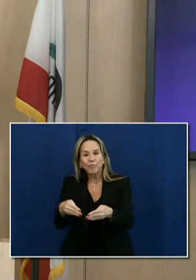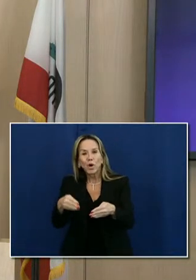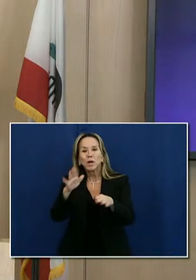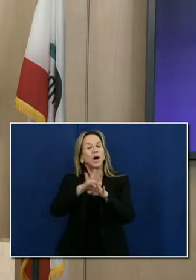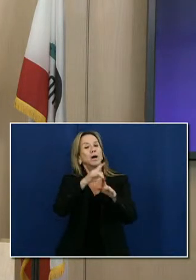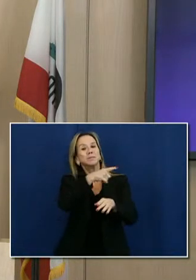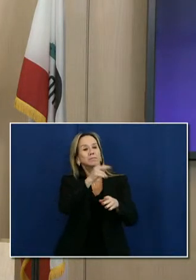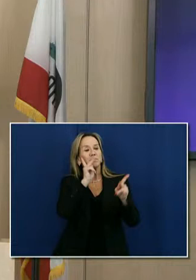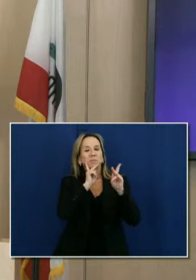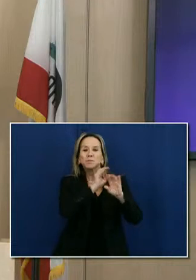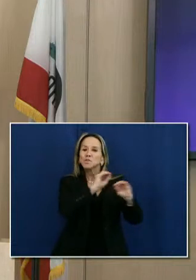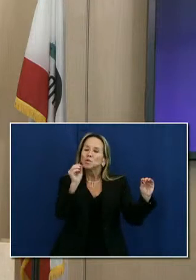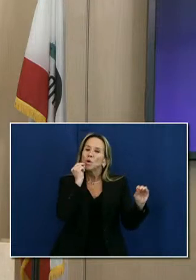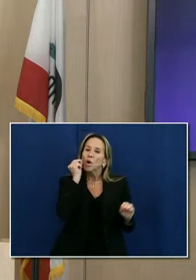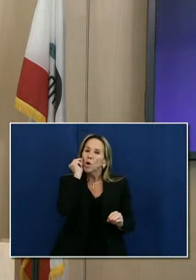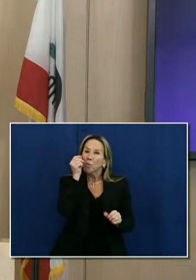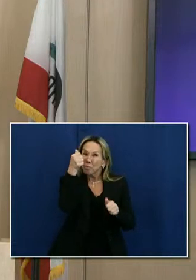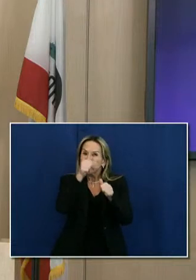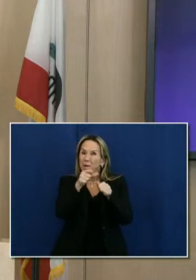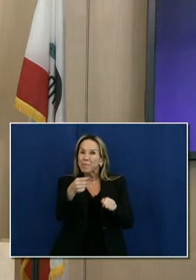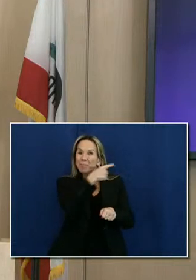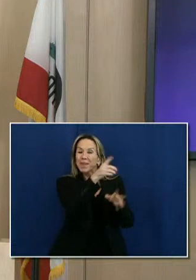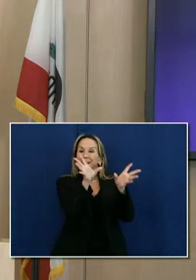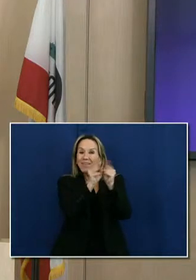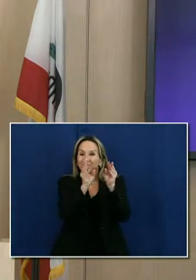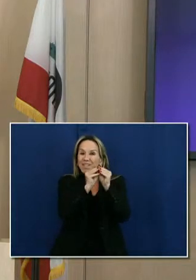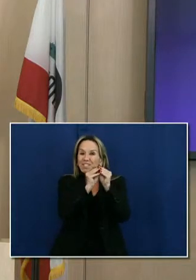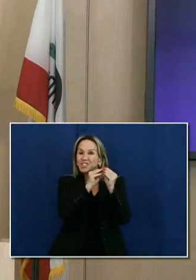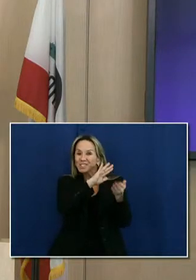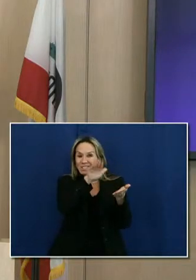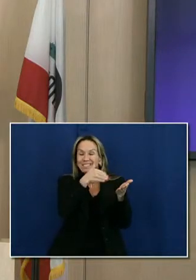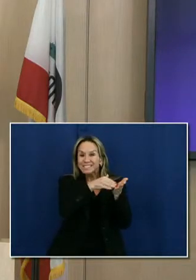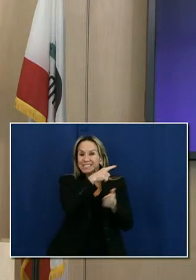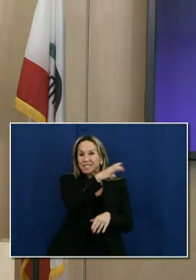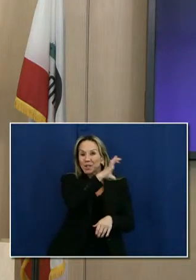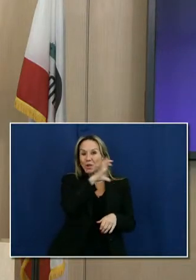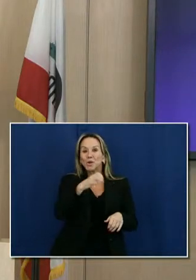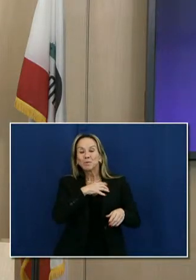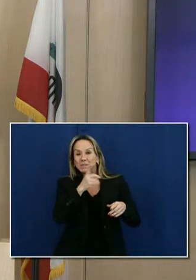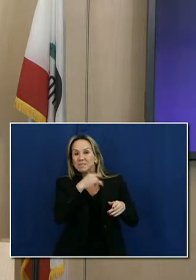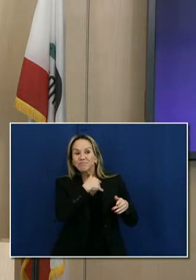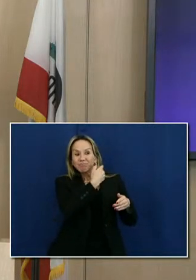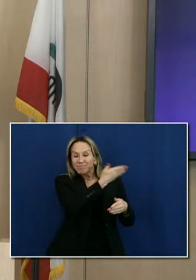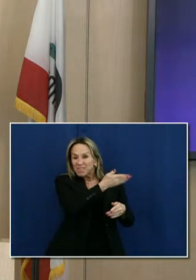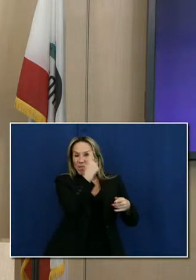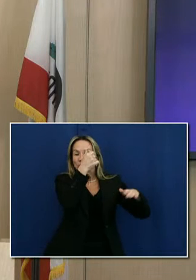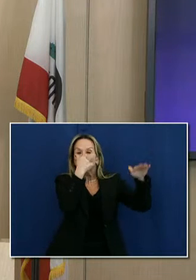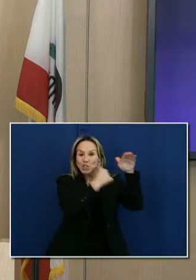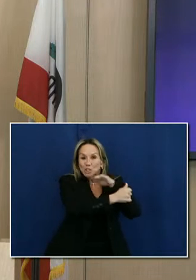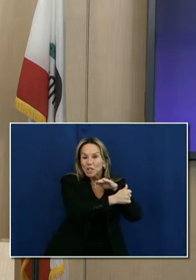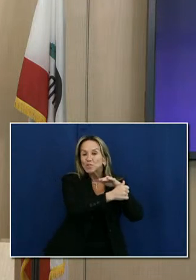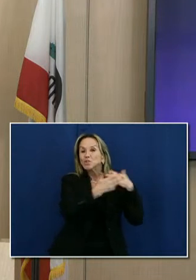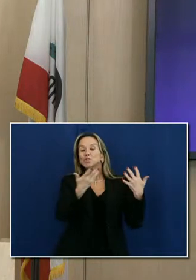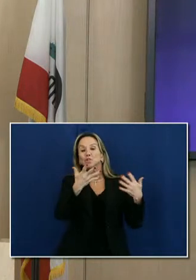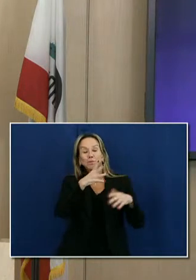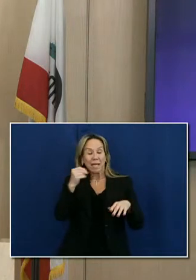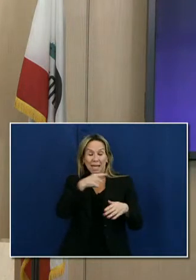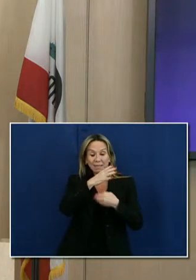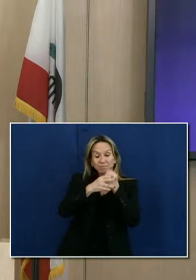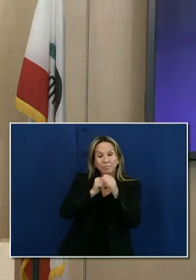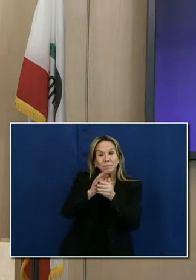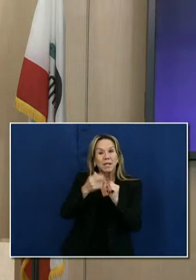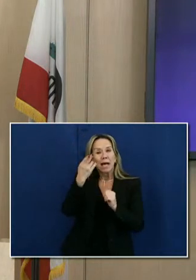around homelessness with the convention center, efforts we did in shelter, but in particular our hygiene kits. These are for unsheltered individuals,